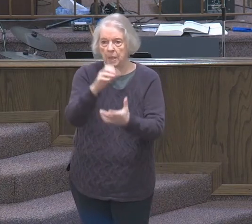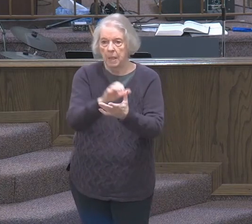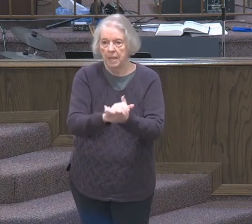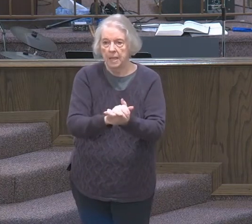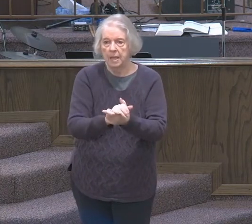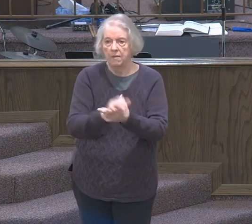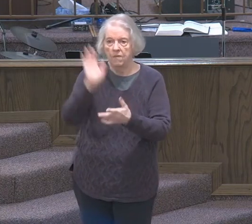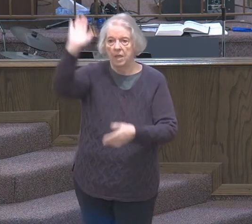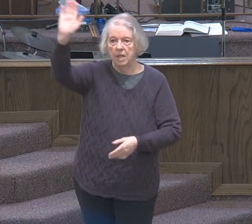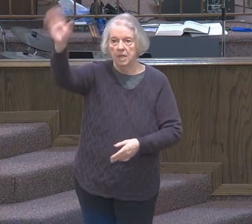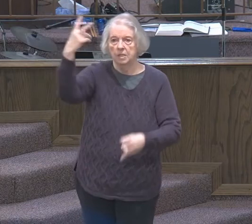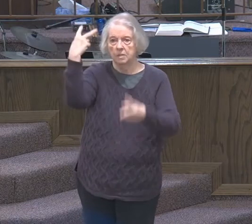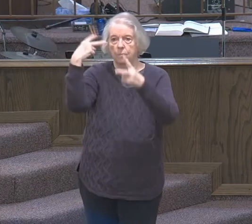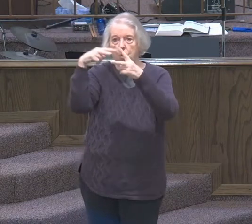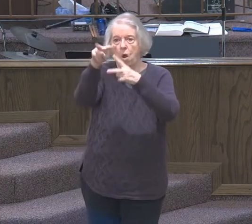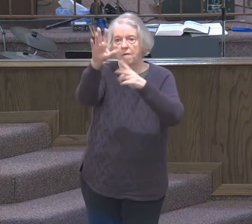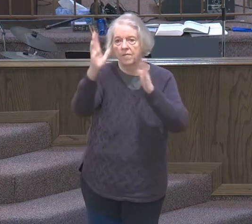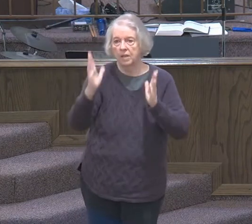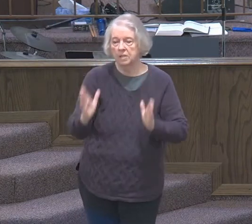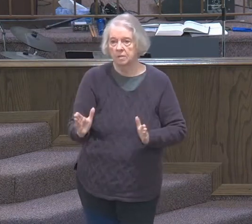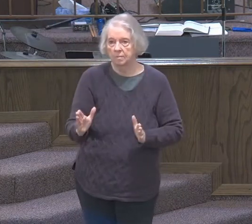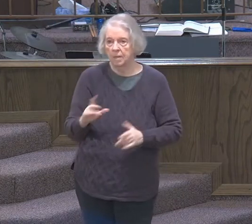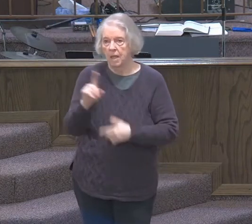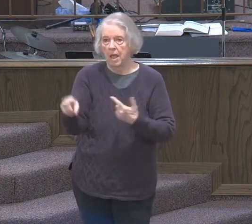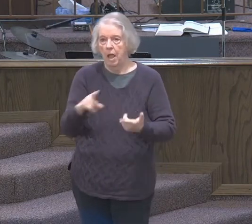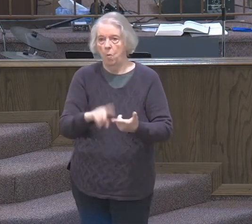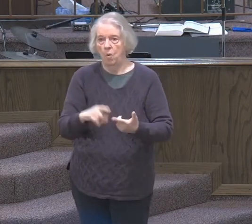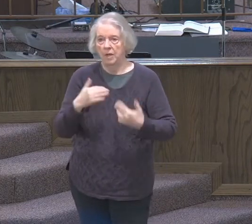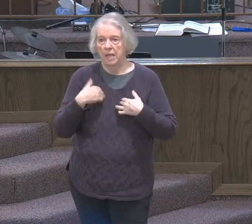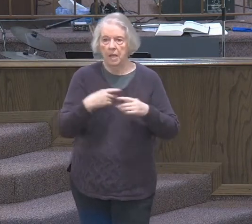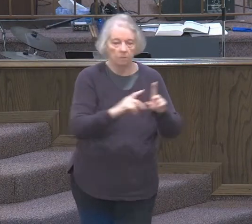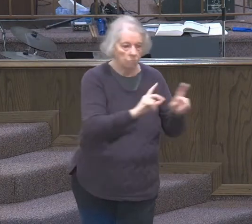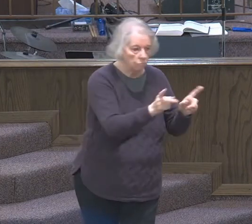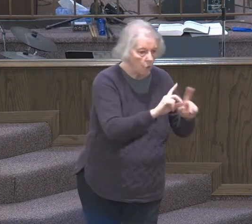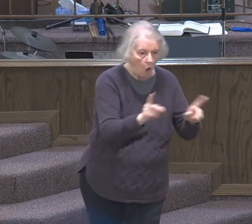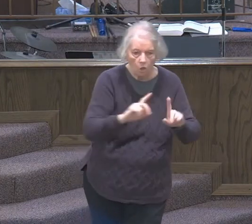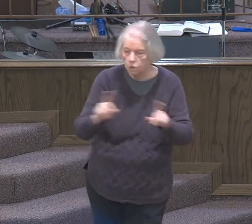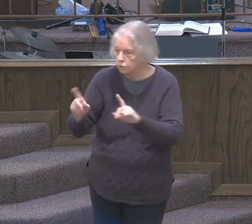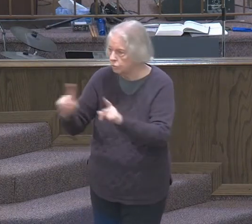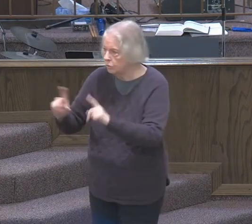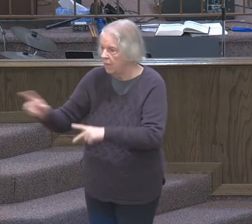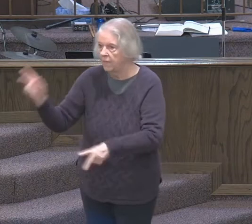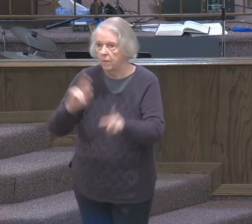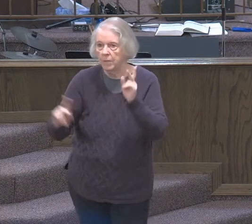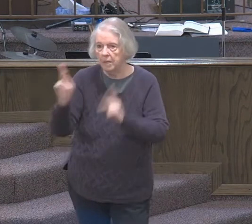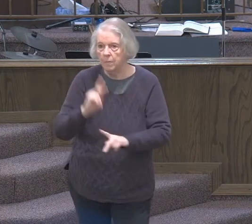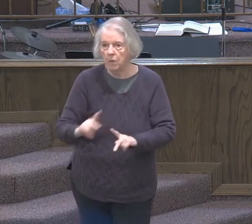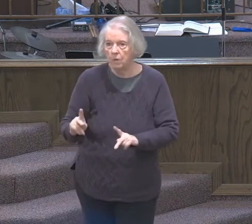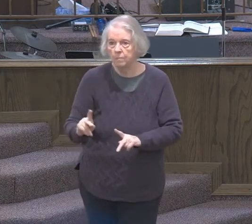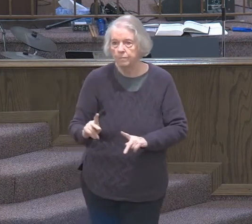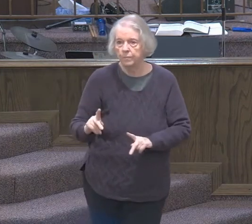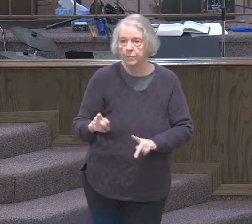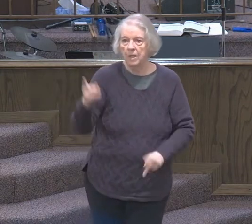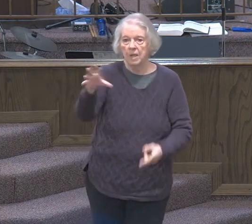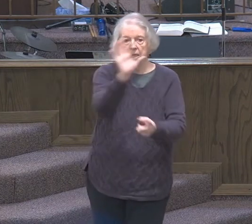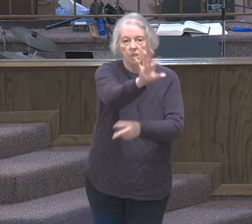shall prosper." And when he had consulted with the people, he appointed those who should sing to the Lord and who